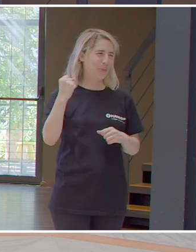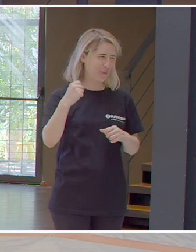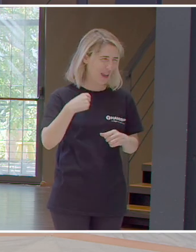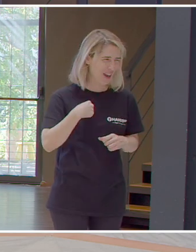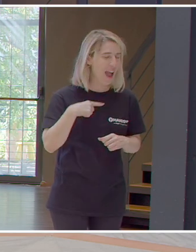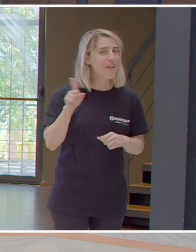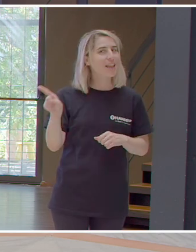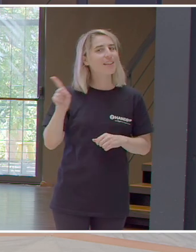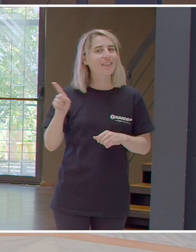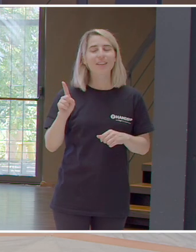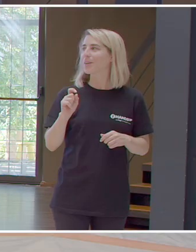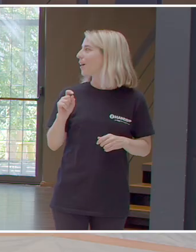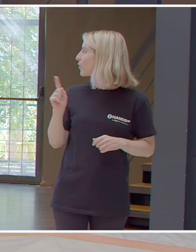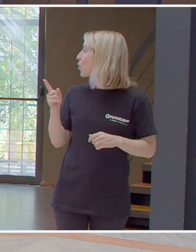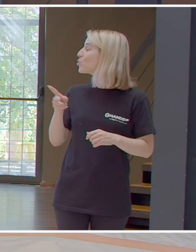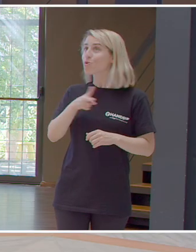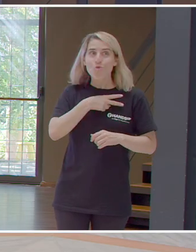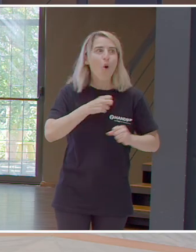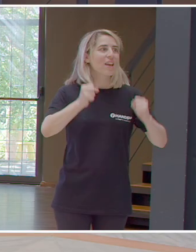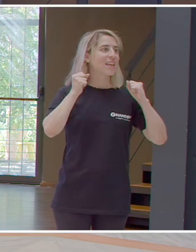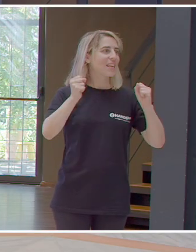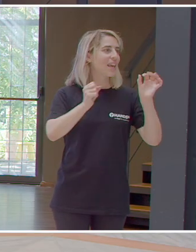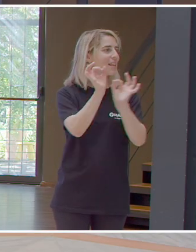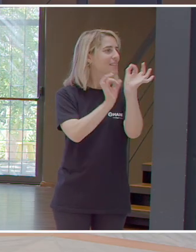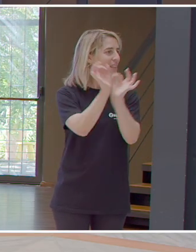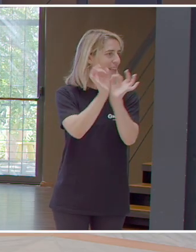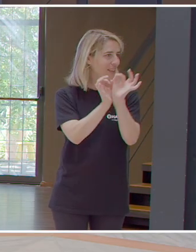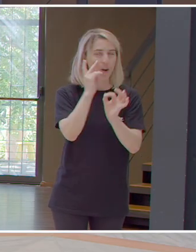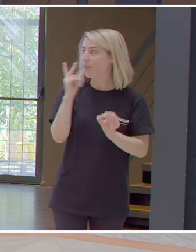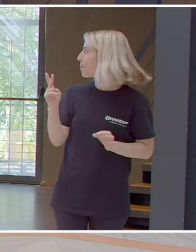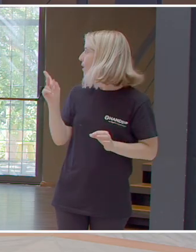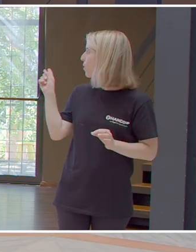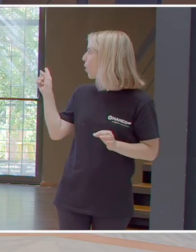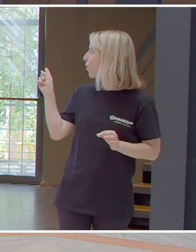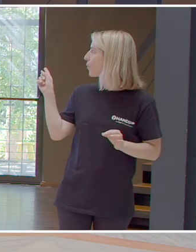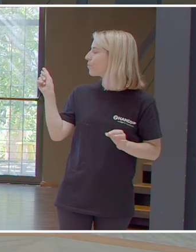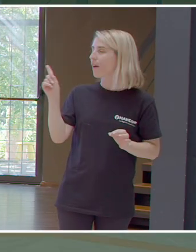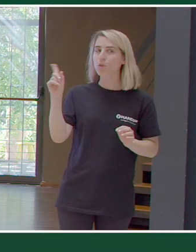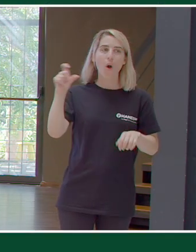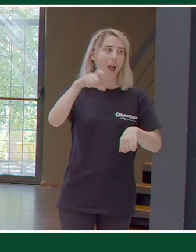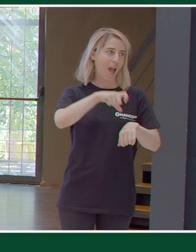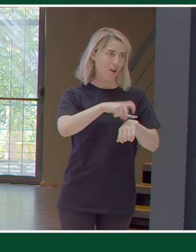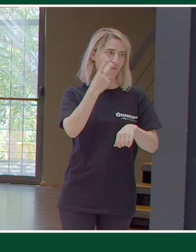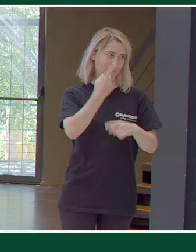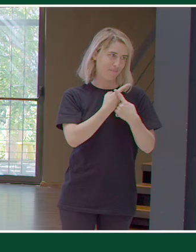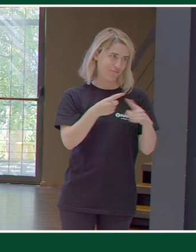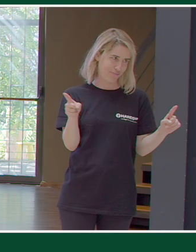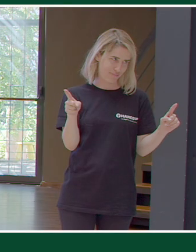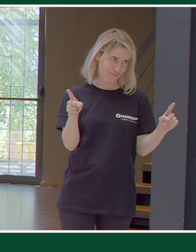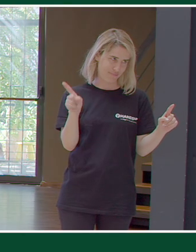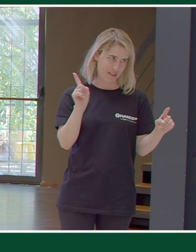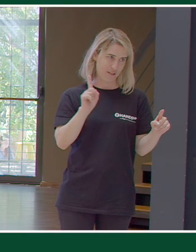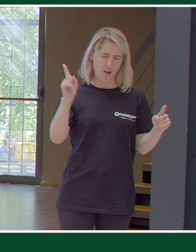So, but this is how healthy tissue looks like. And can you see the difference? Yeah, so it's